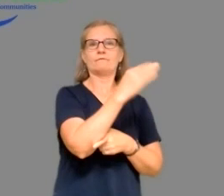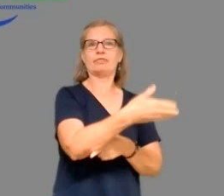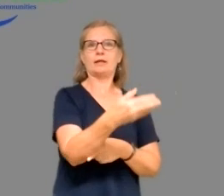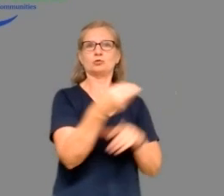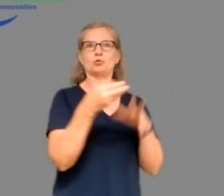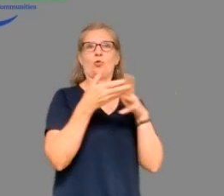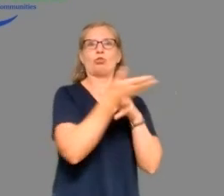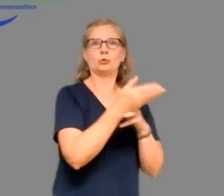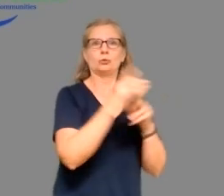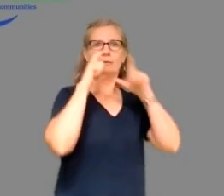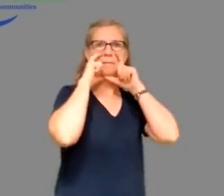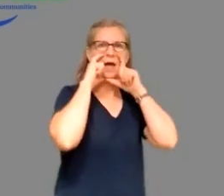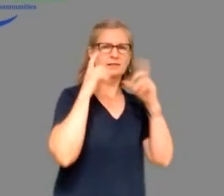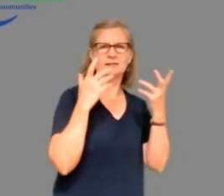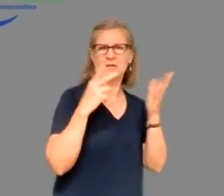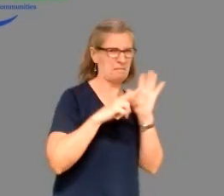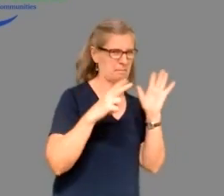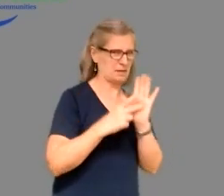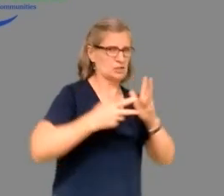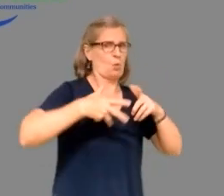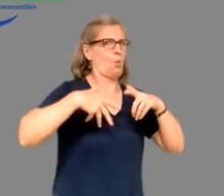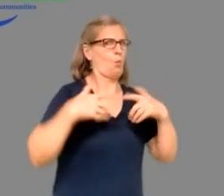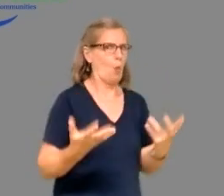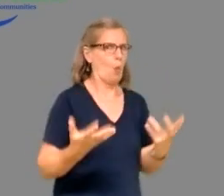like everything down to, I don't know,